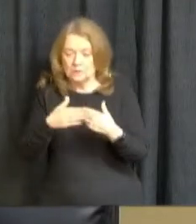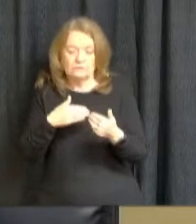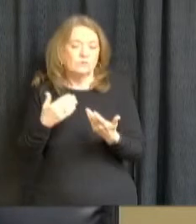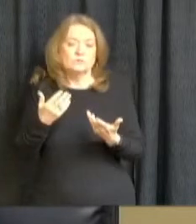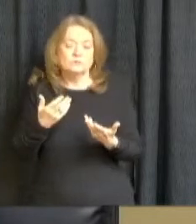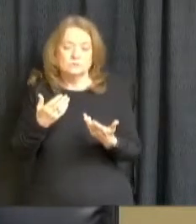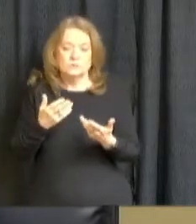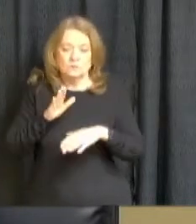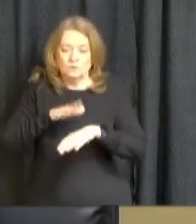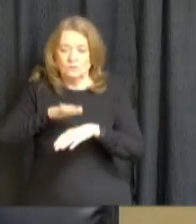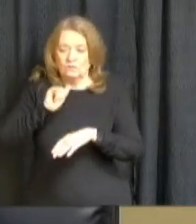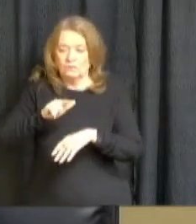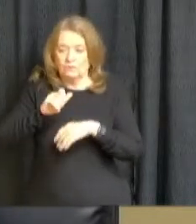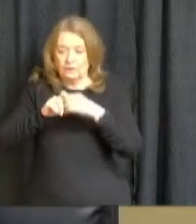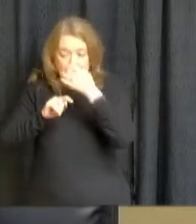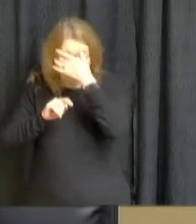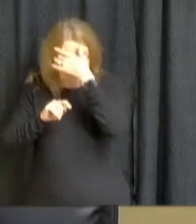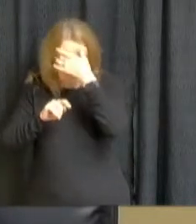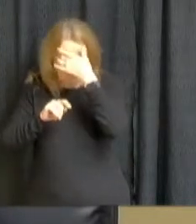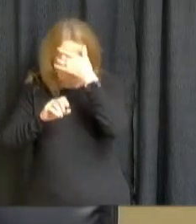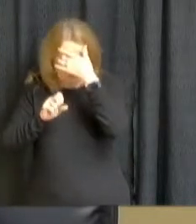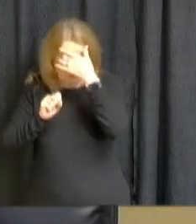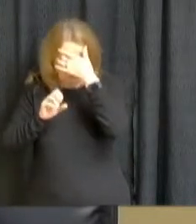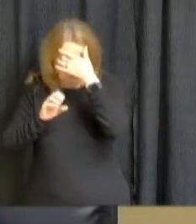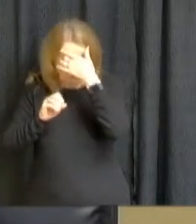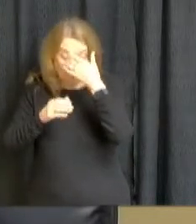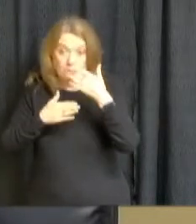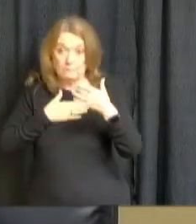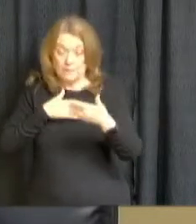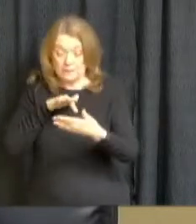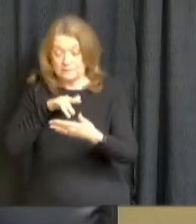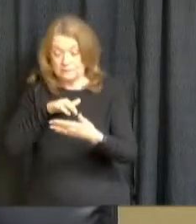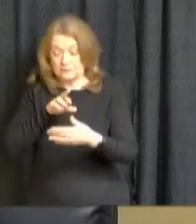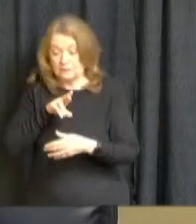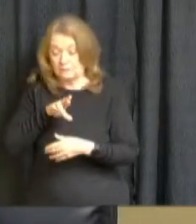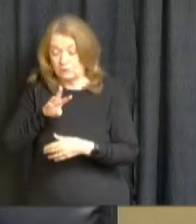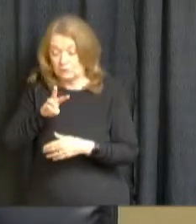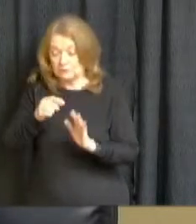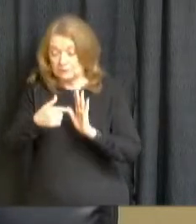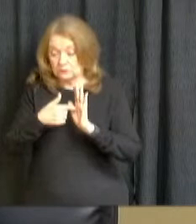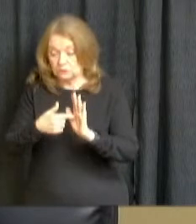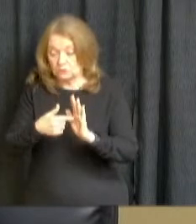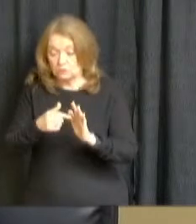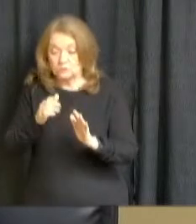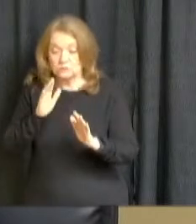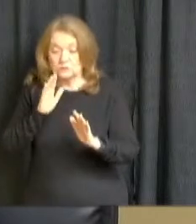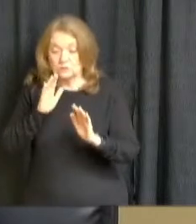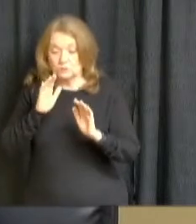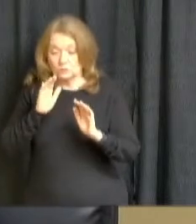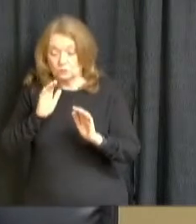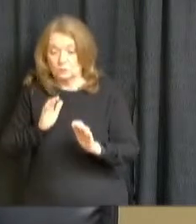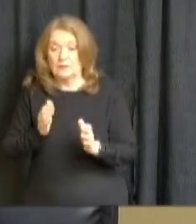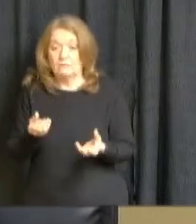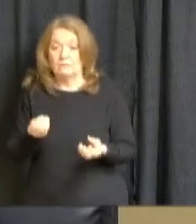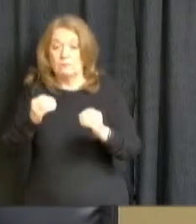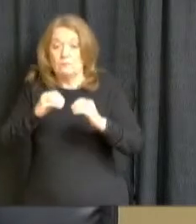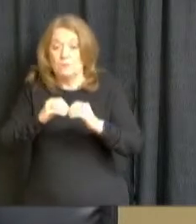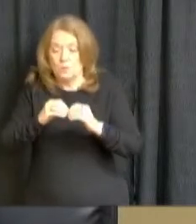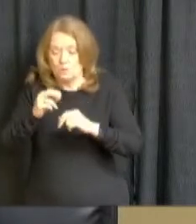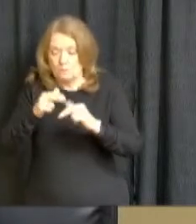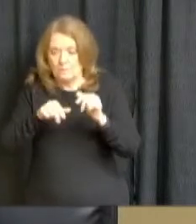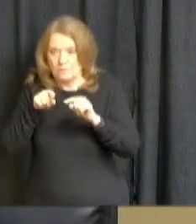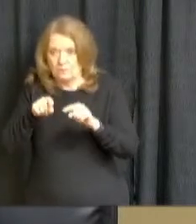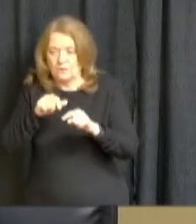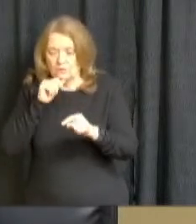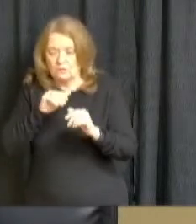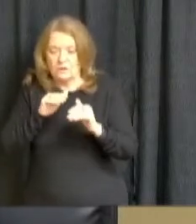going to build on that lot. So my study of R6 showed that it would bring in higher density.